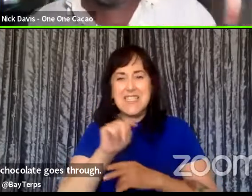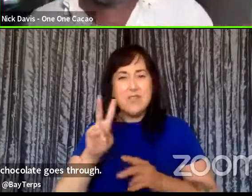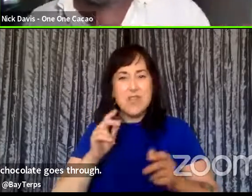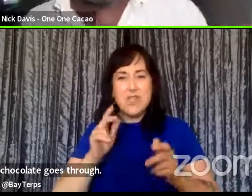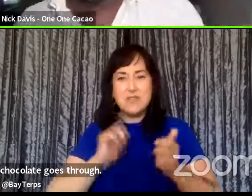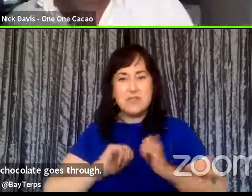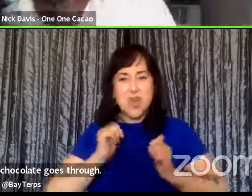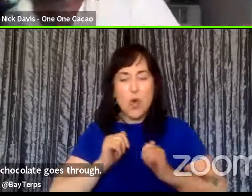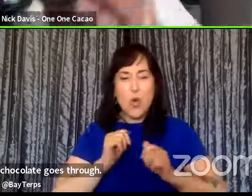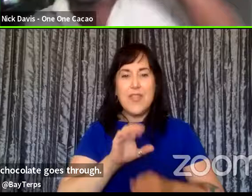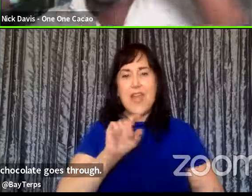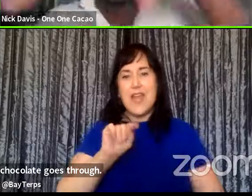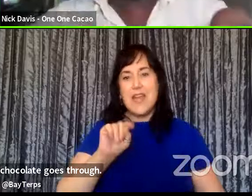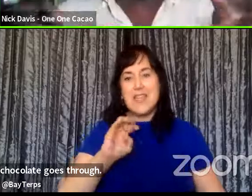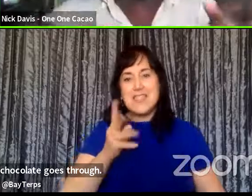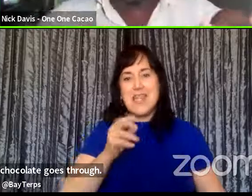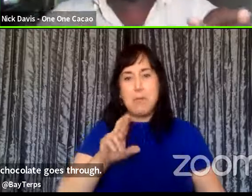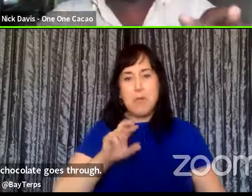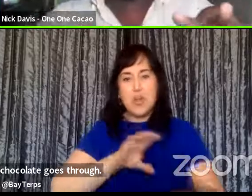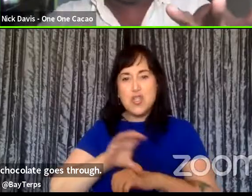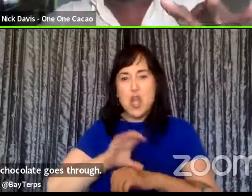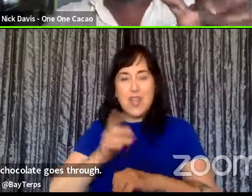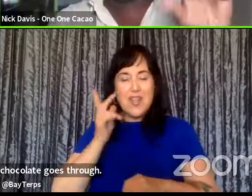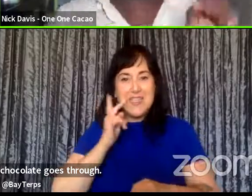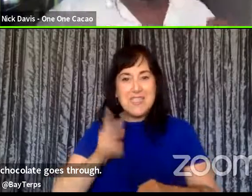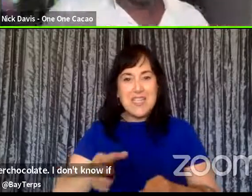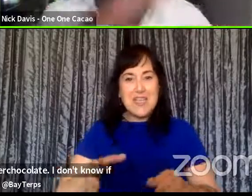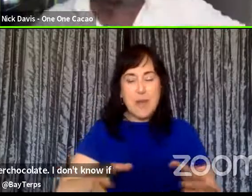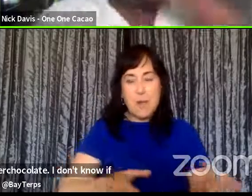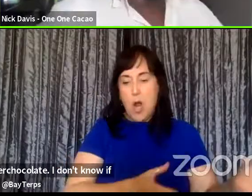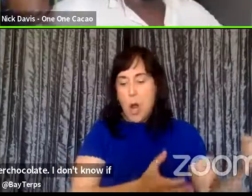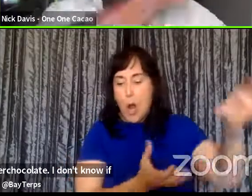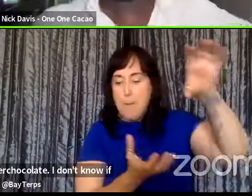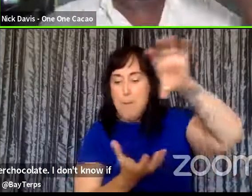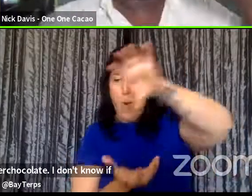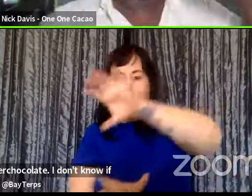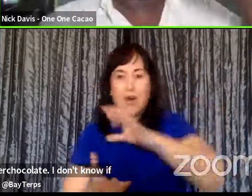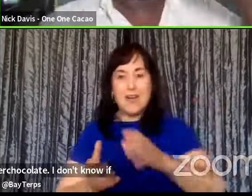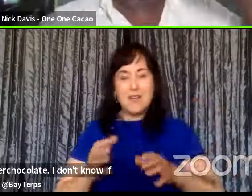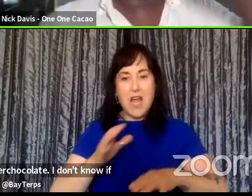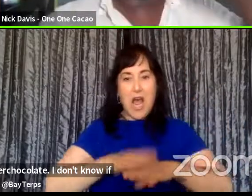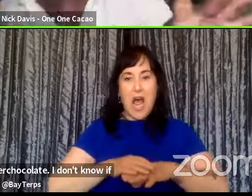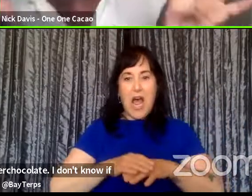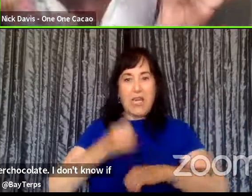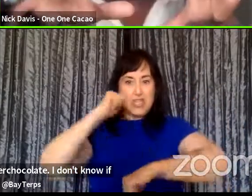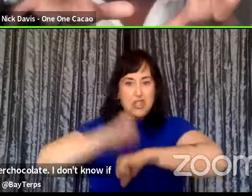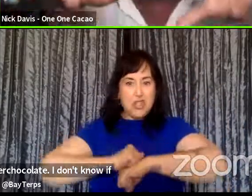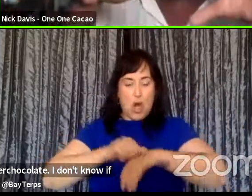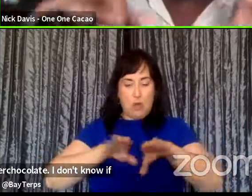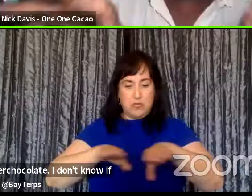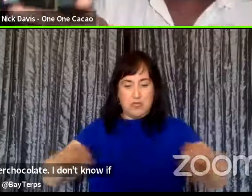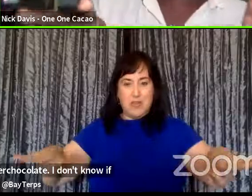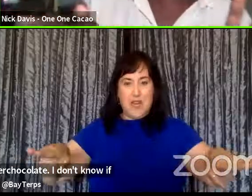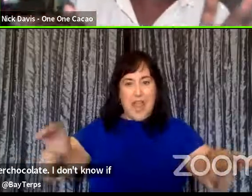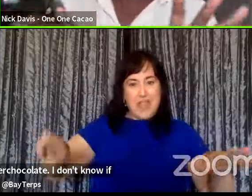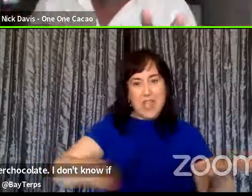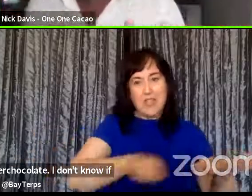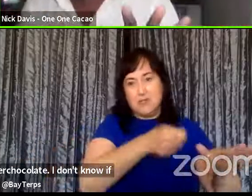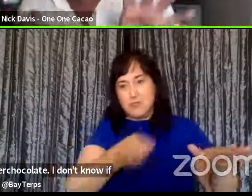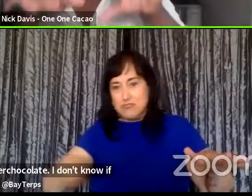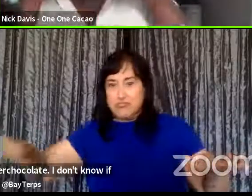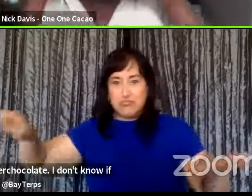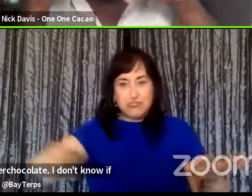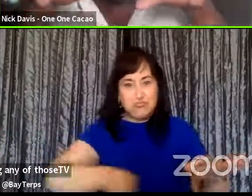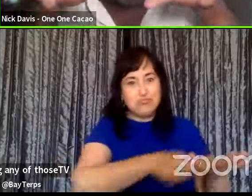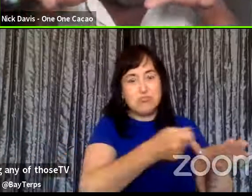temper chocolate. You see them pouring chocolate onto the marble slab, then moving it backwards and forwards. Today, you're going to be learning how to do that in